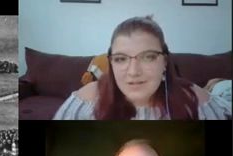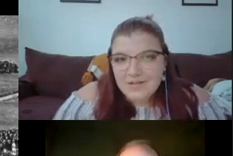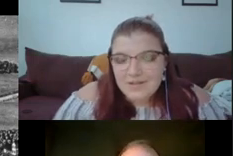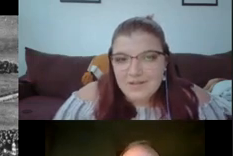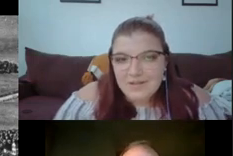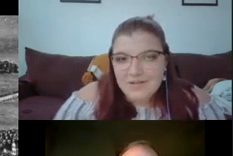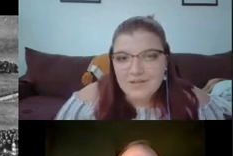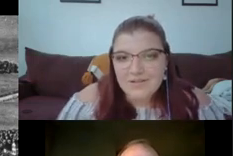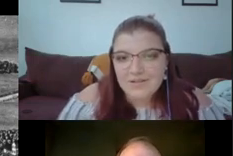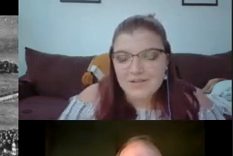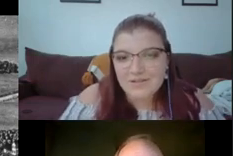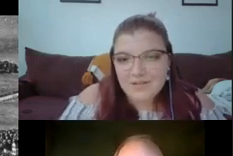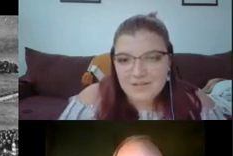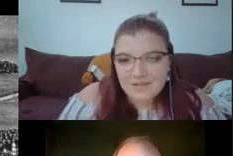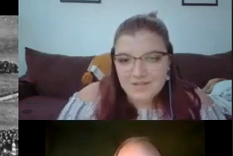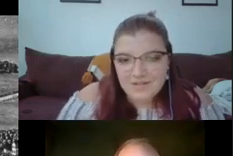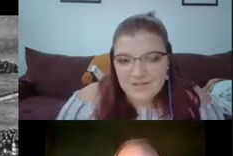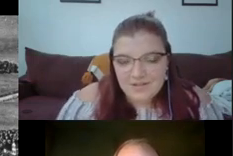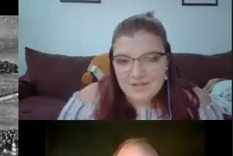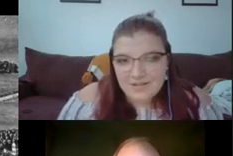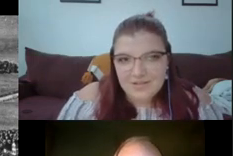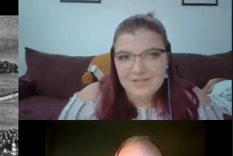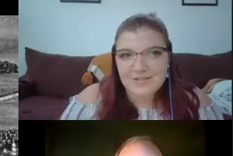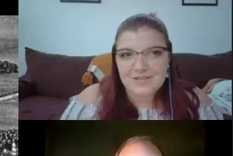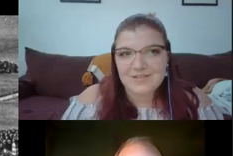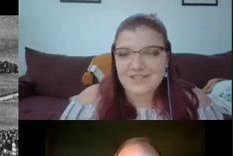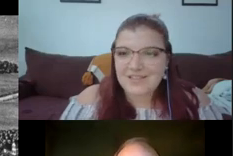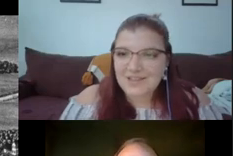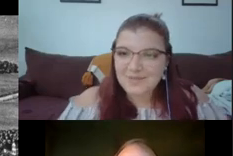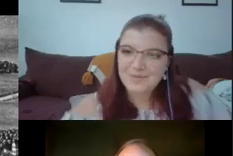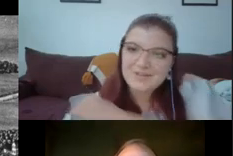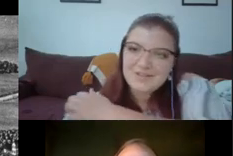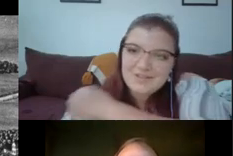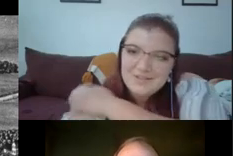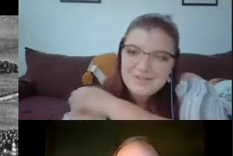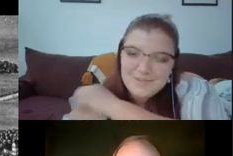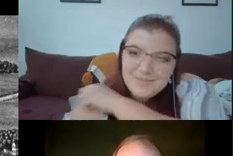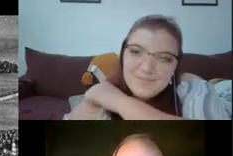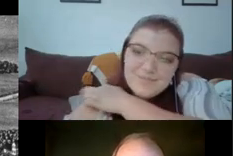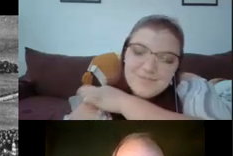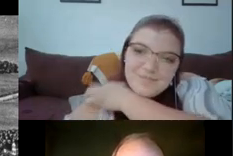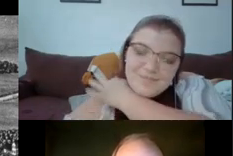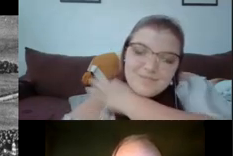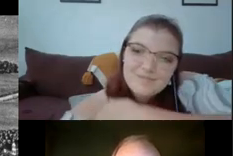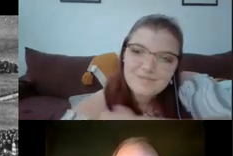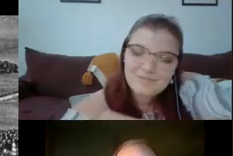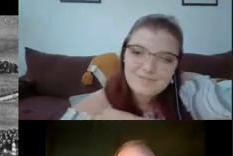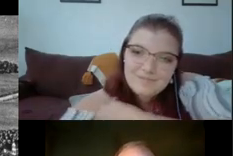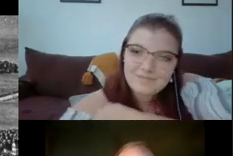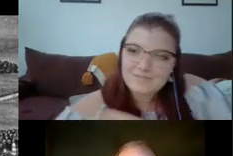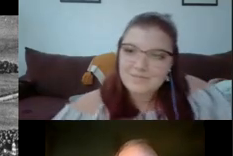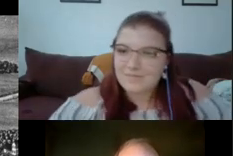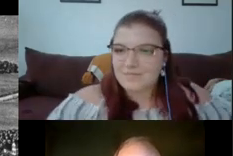reapers were made in Brockport. So a time where Brockport was at its